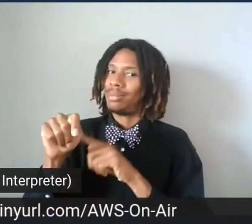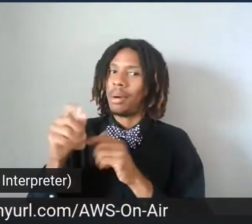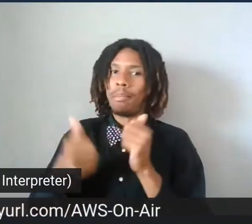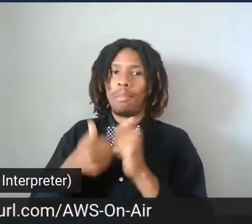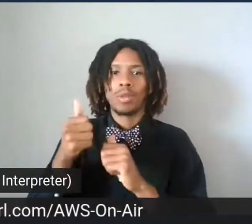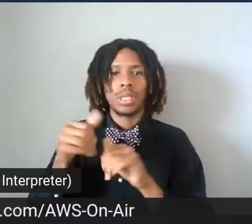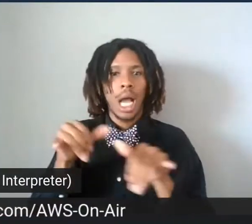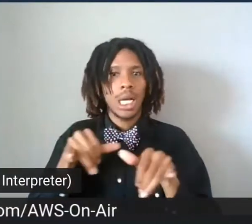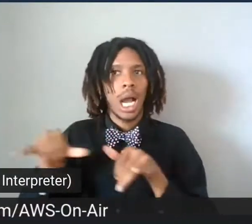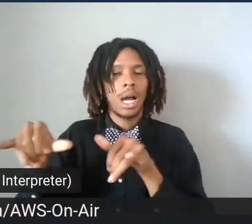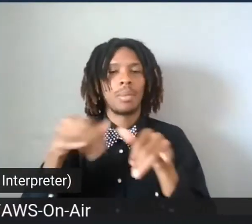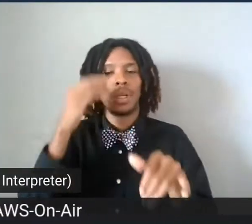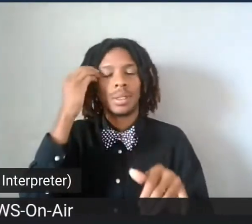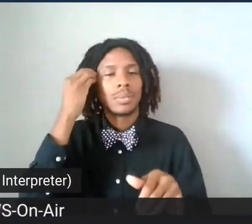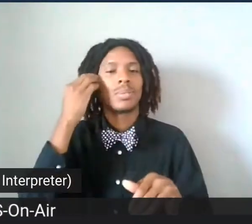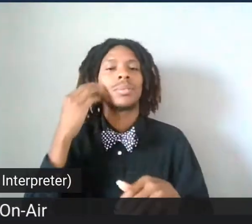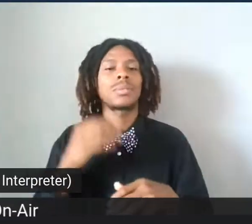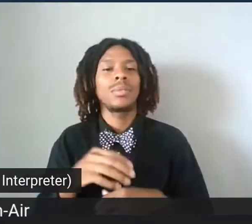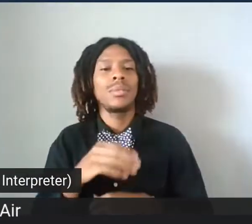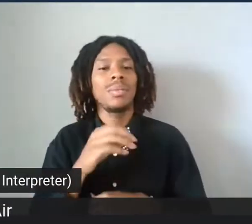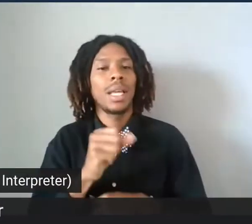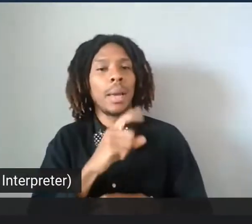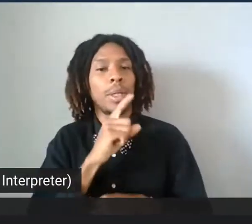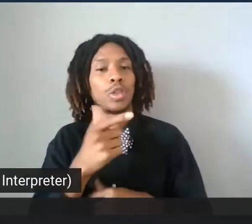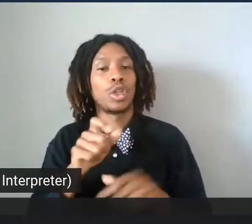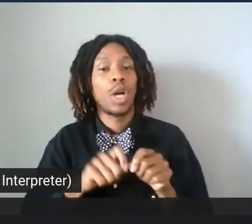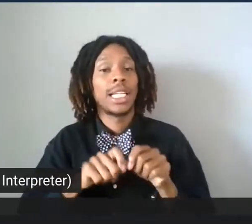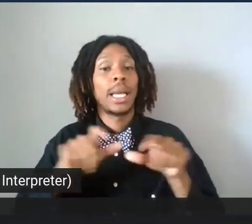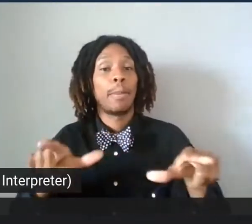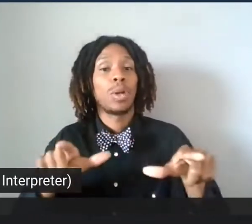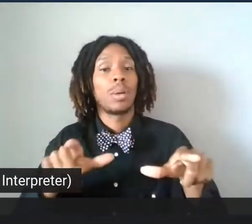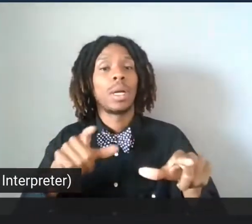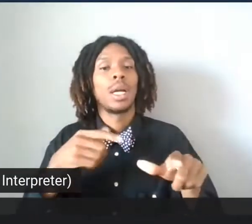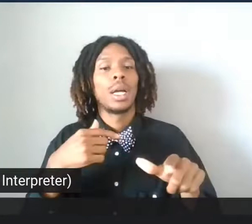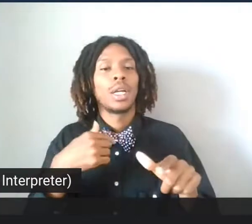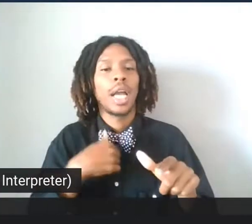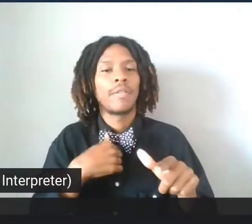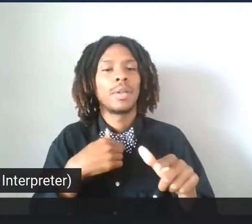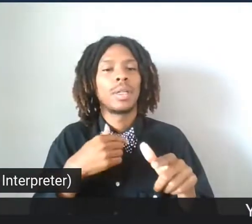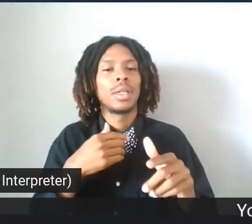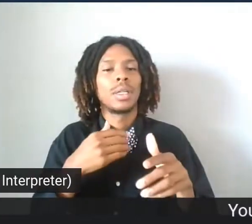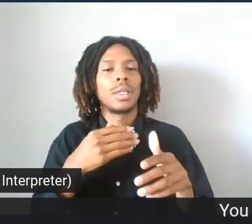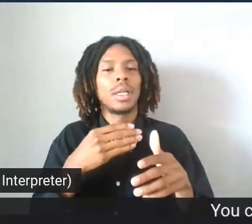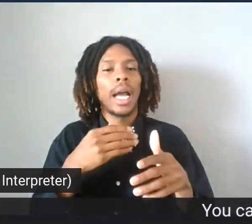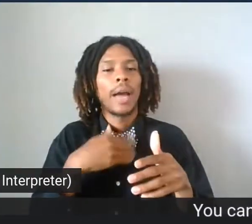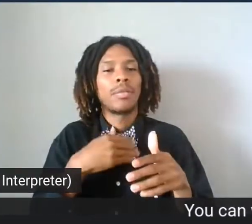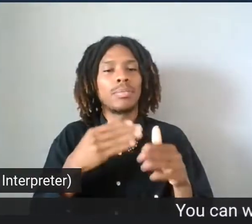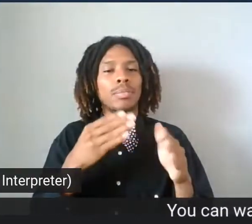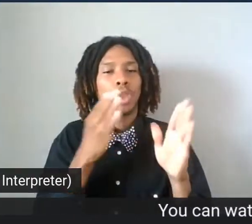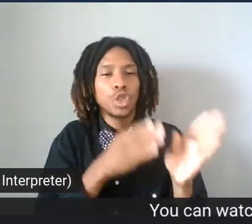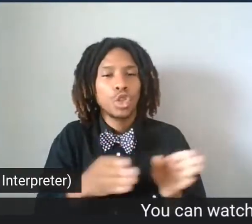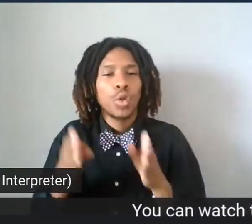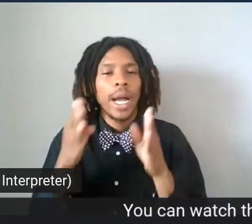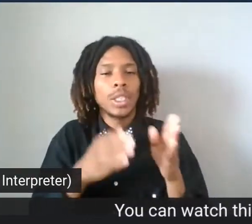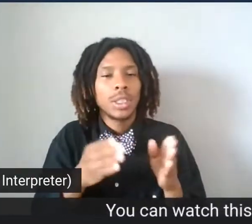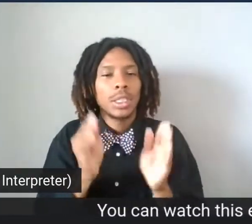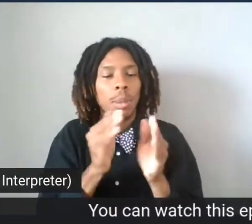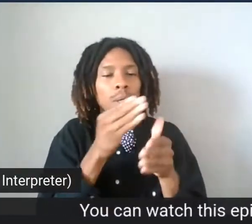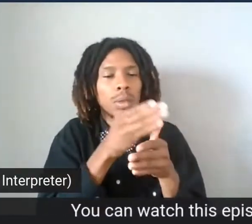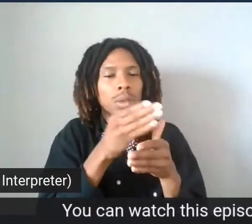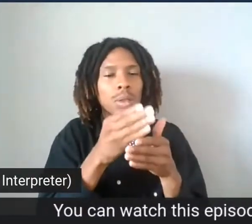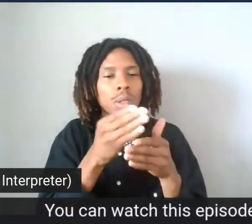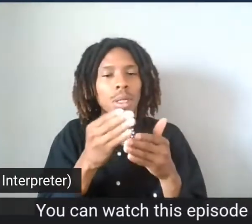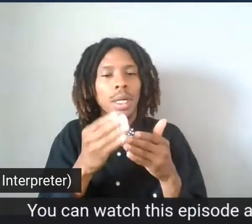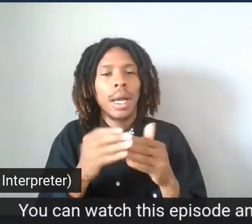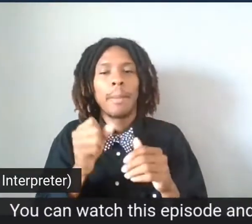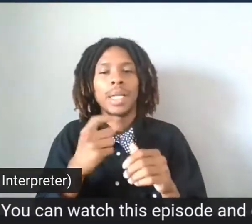to make sure that when you are doing deployments, you have an incremental deployment strategy. So what that means is make deployments